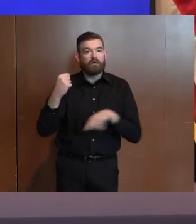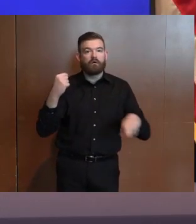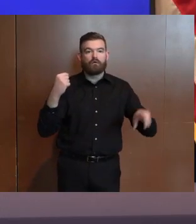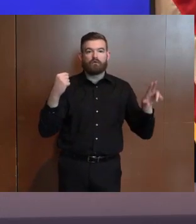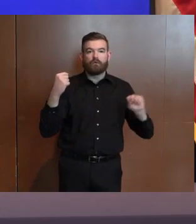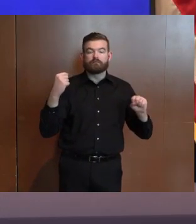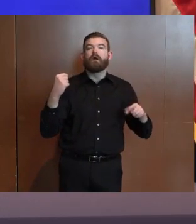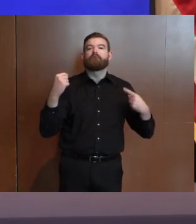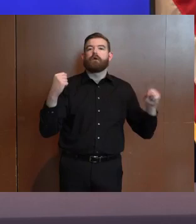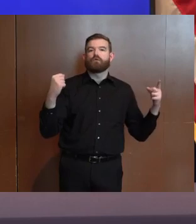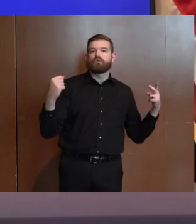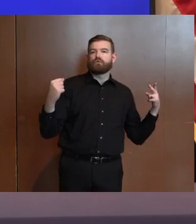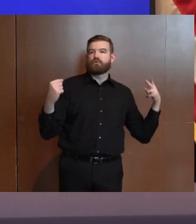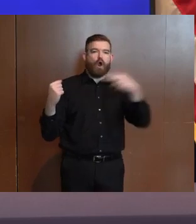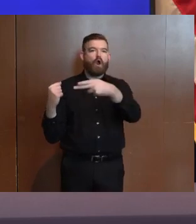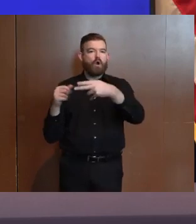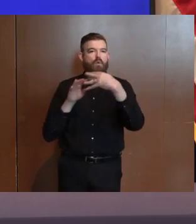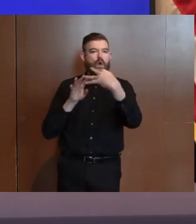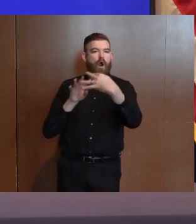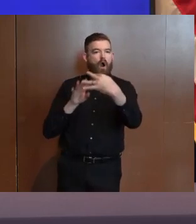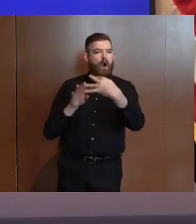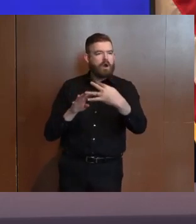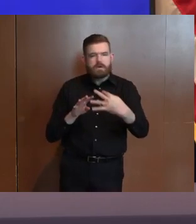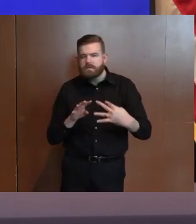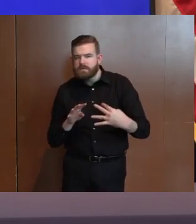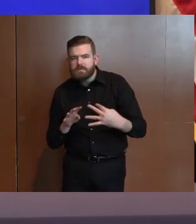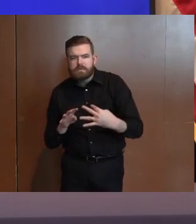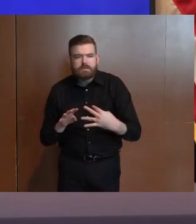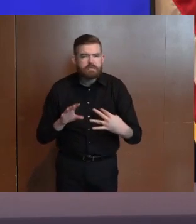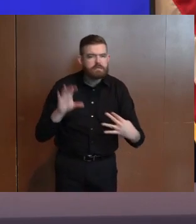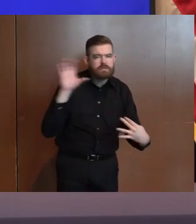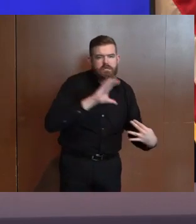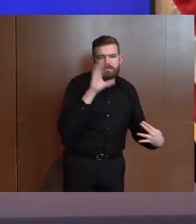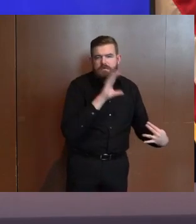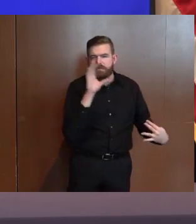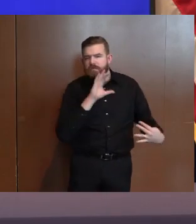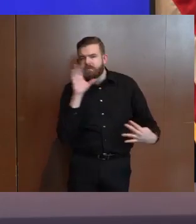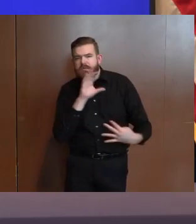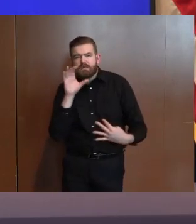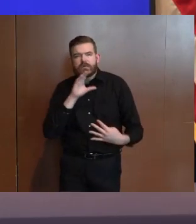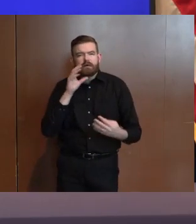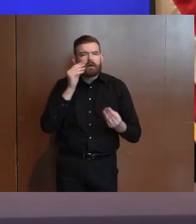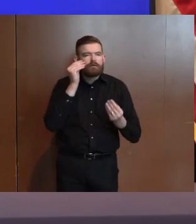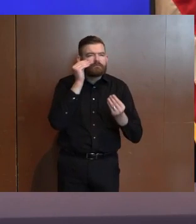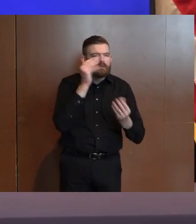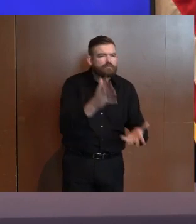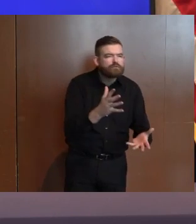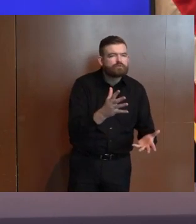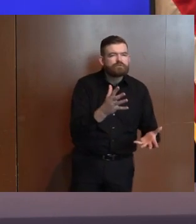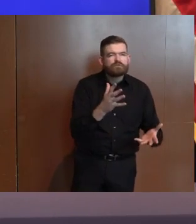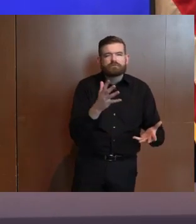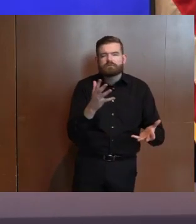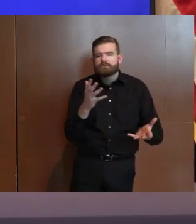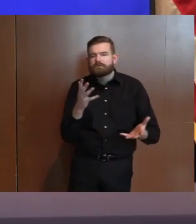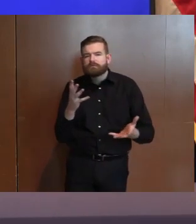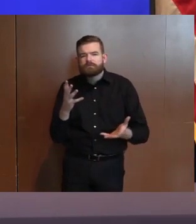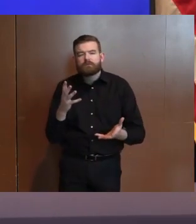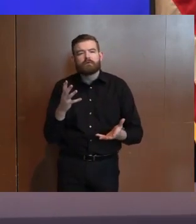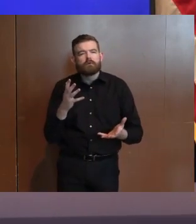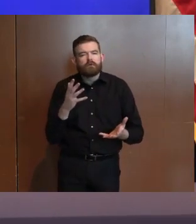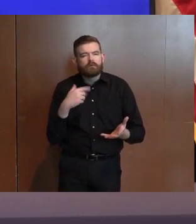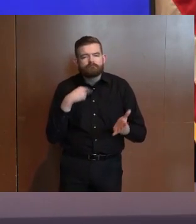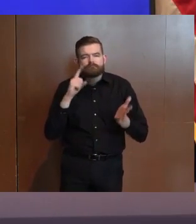I had been searching to try to, even if I could get a speck of a fingernail of lessons channeled out of what Winston